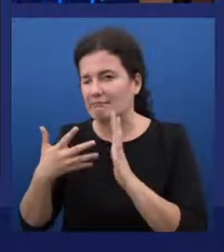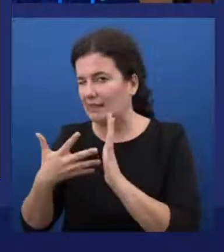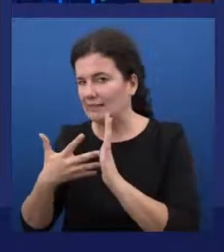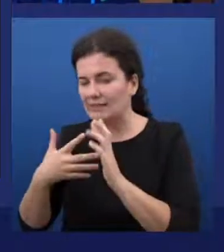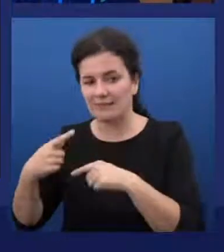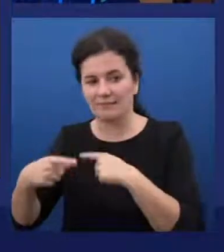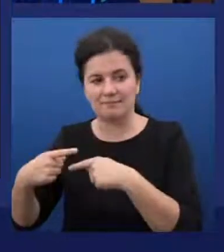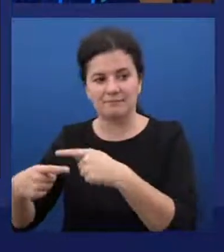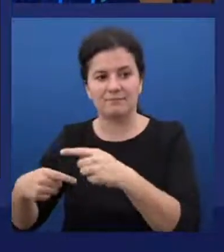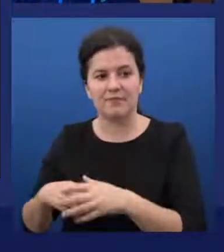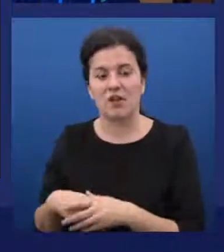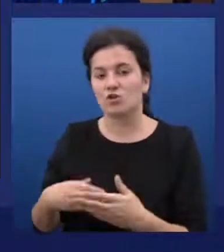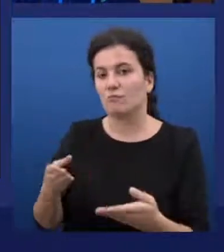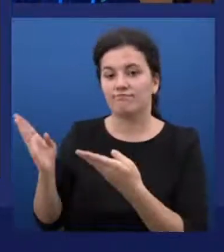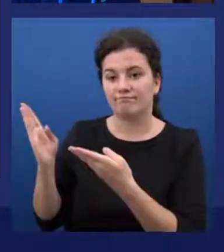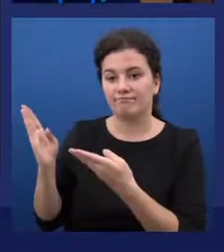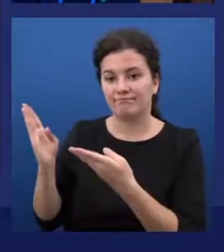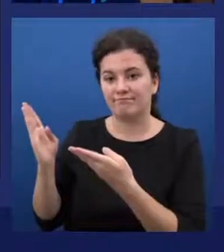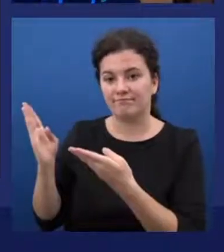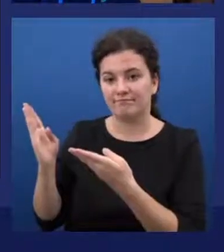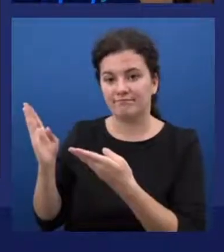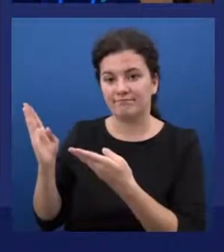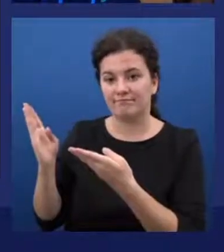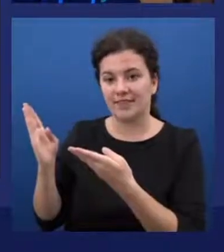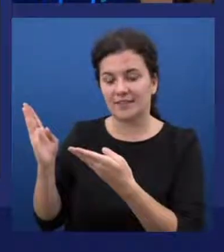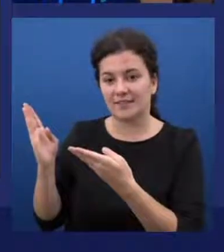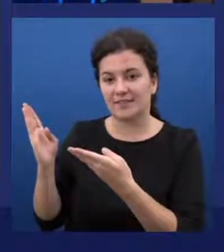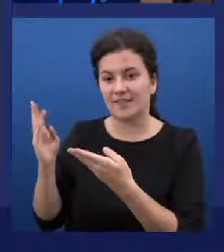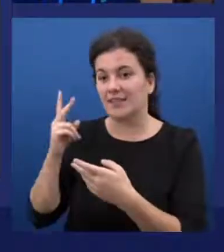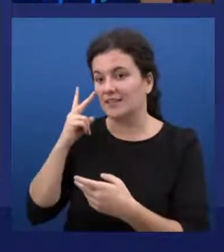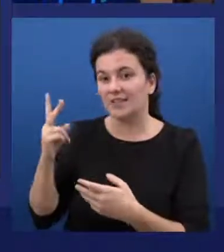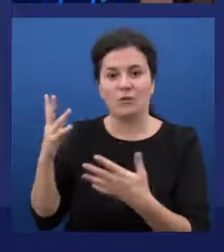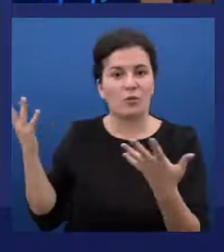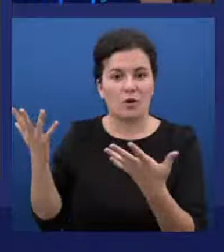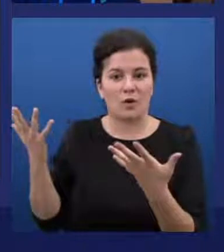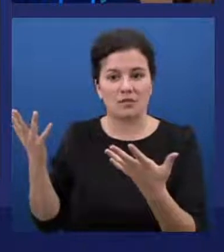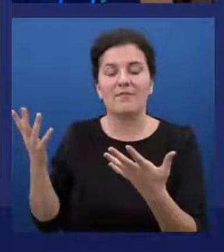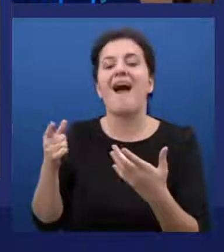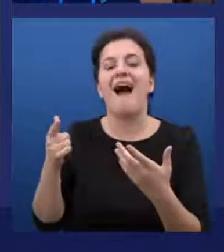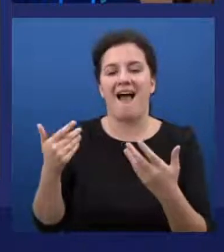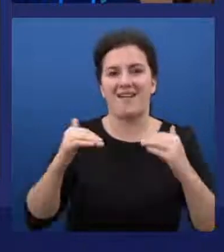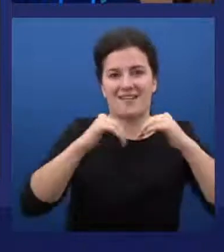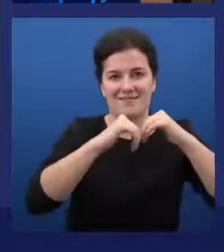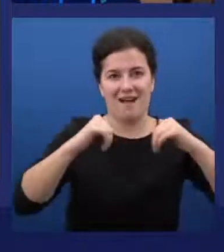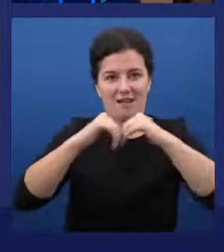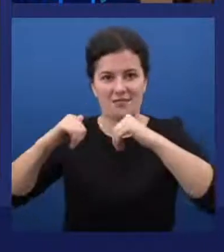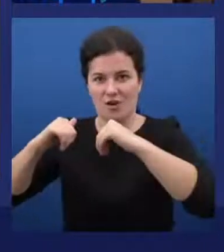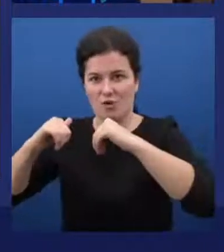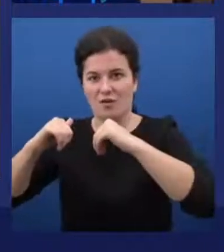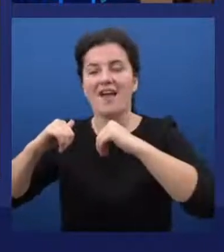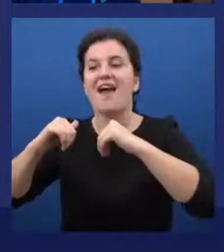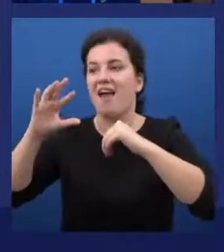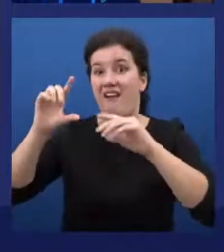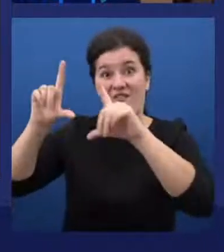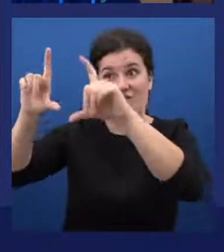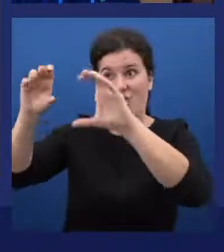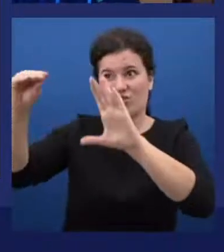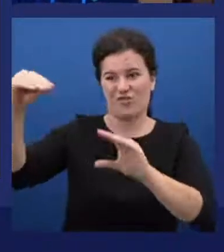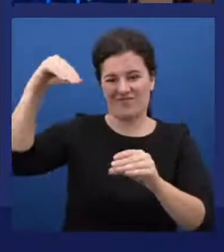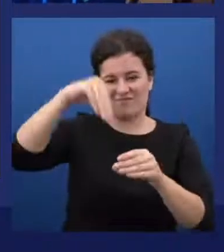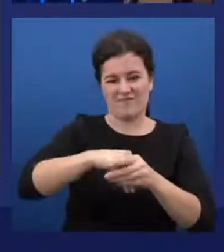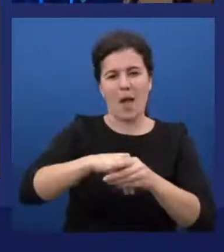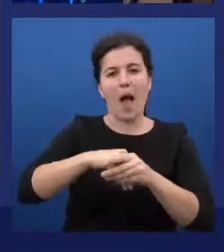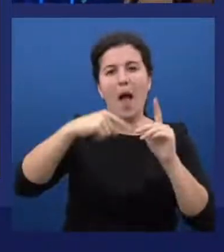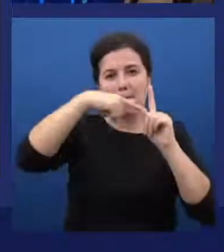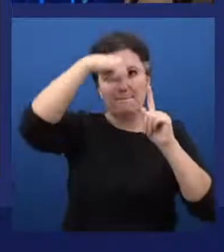see what you've done. And you can say, all right, it's classified as Bart, but hey, it's not okay. This